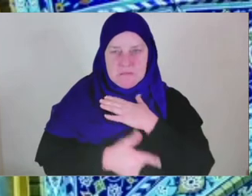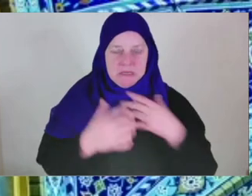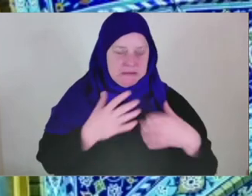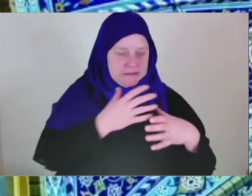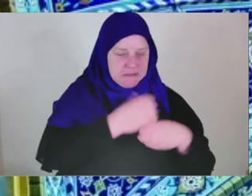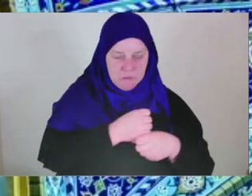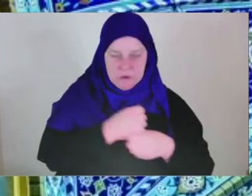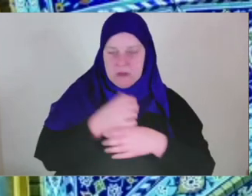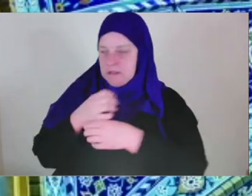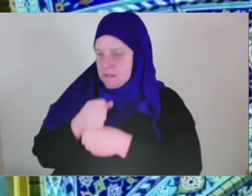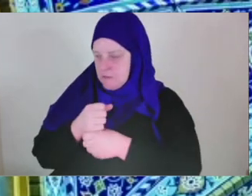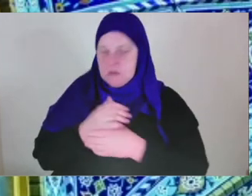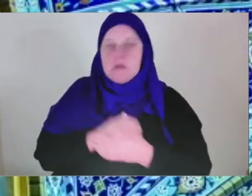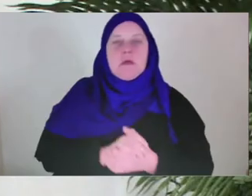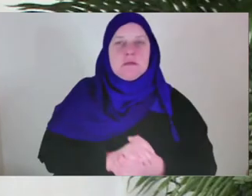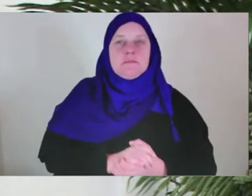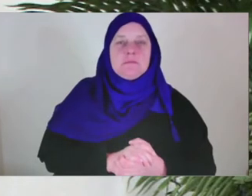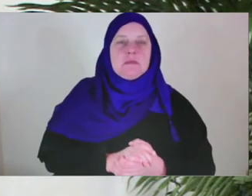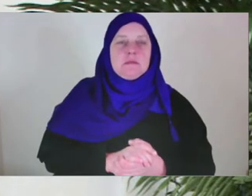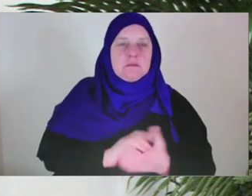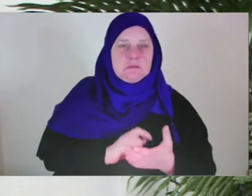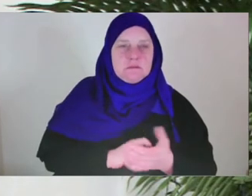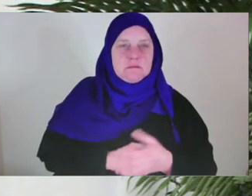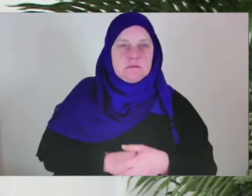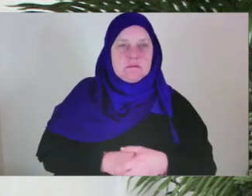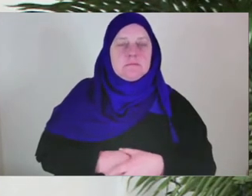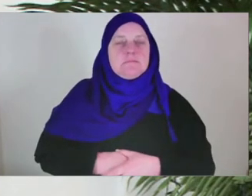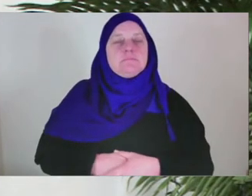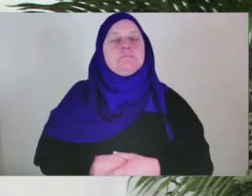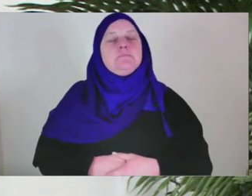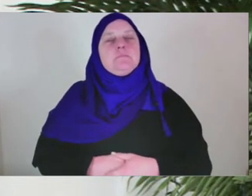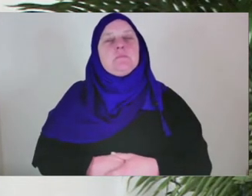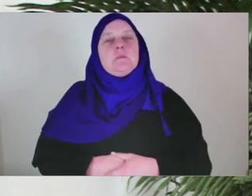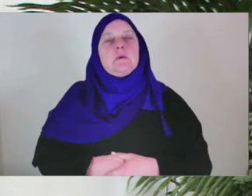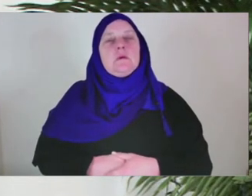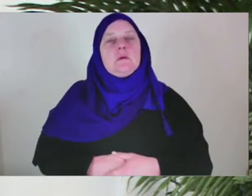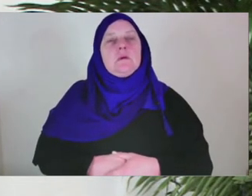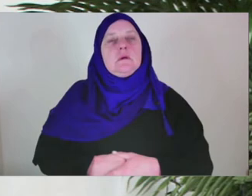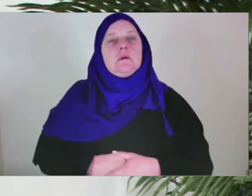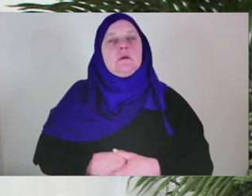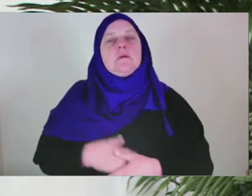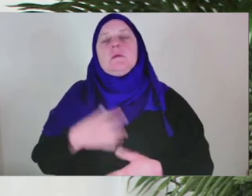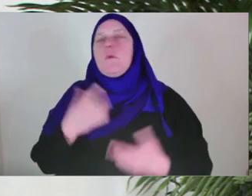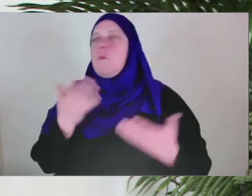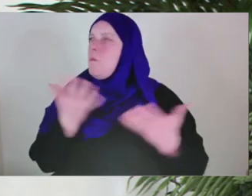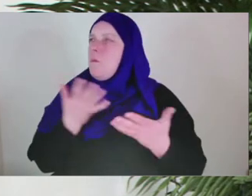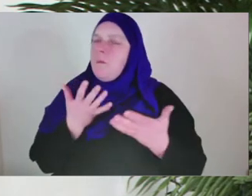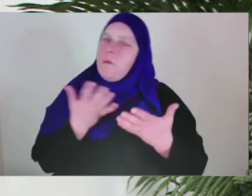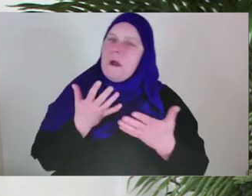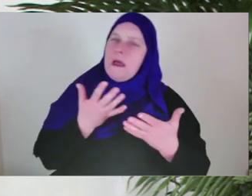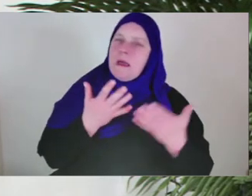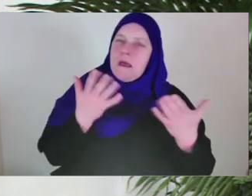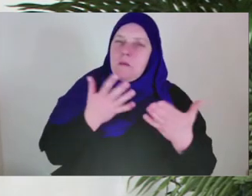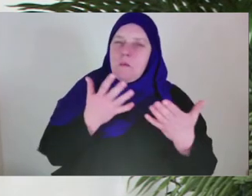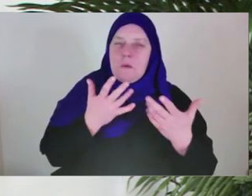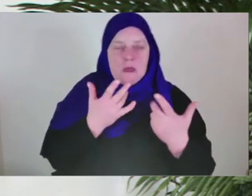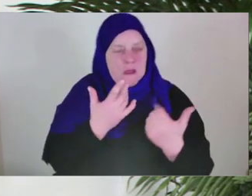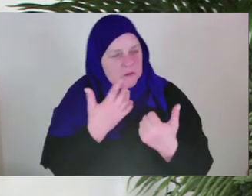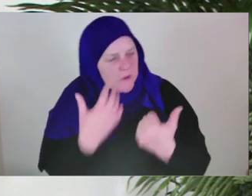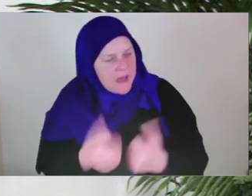now. Ahsan Sheikh, where is it documented or where is it written, or do we have a hadith